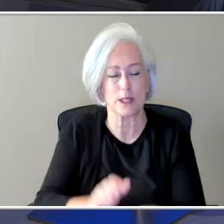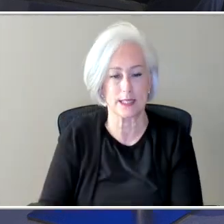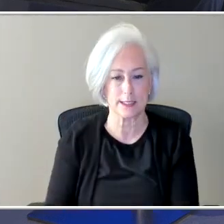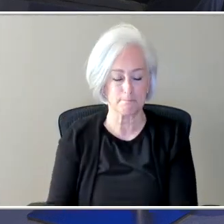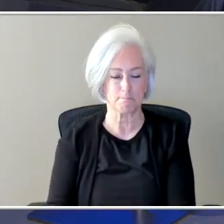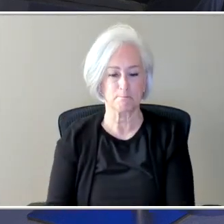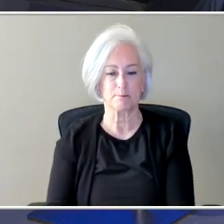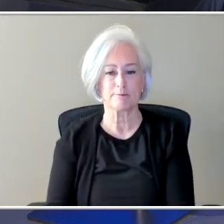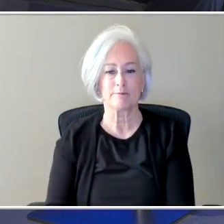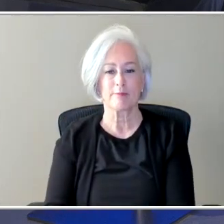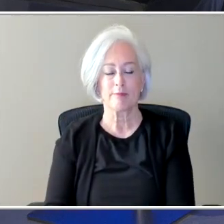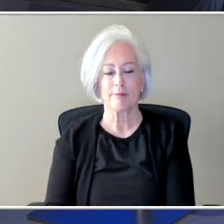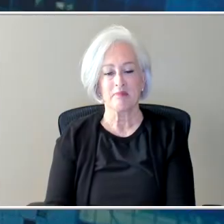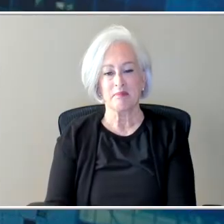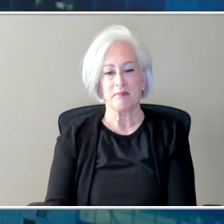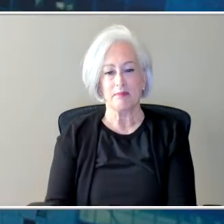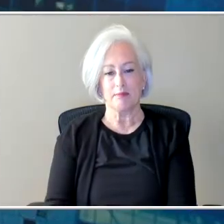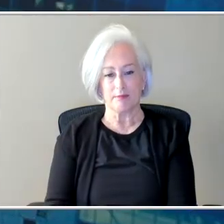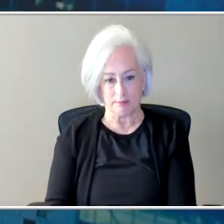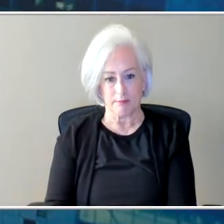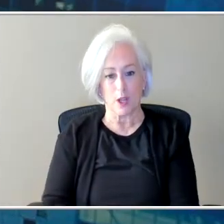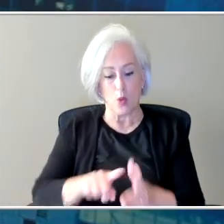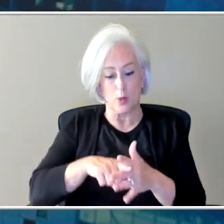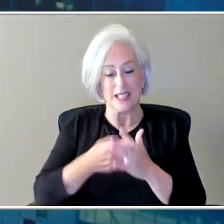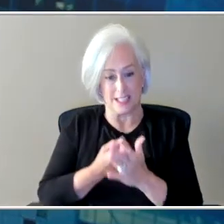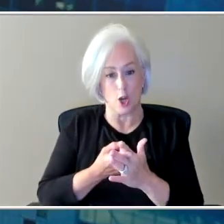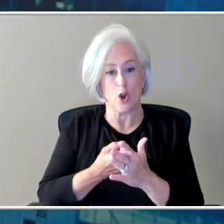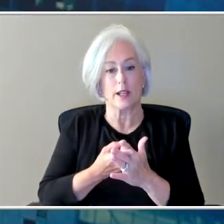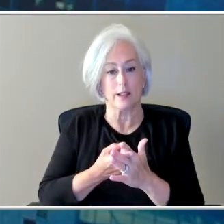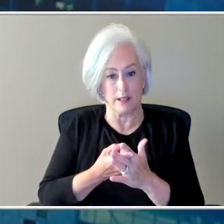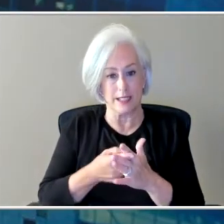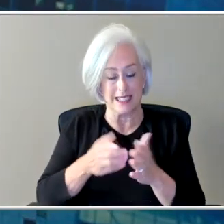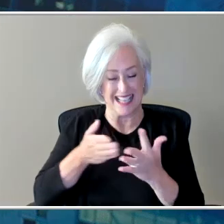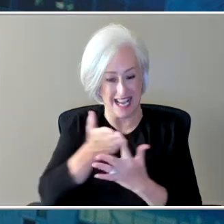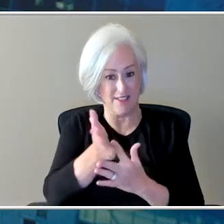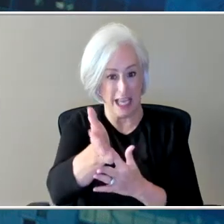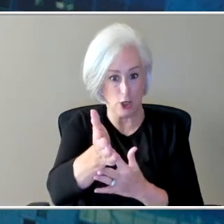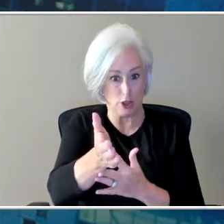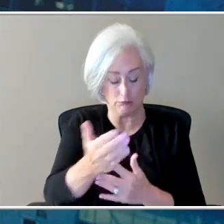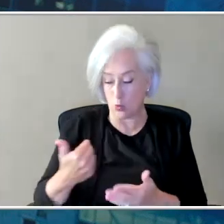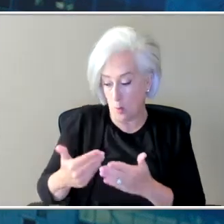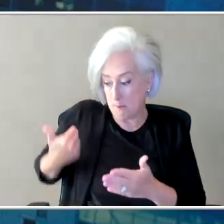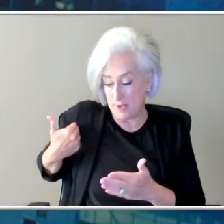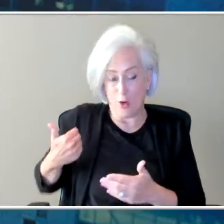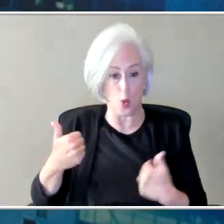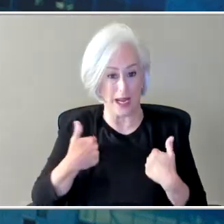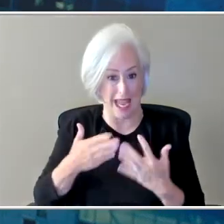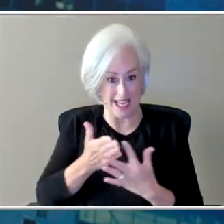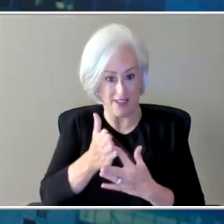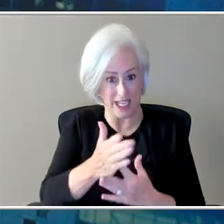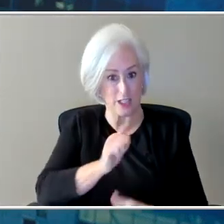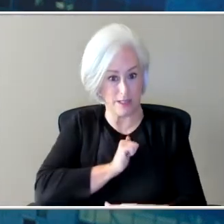background? Yeah. So, when we started navigation, before we had navigation at the Cancer Center, I've actually worked at the Cancer